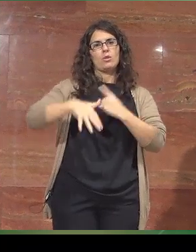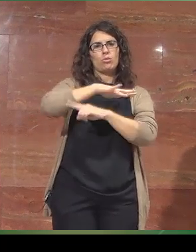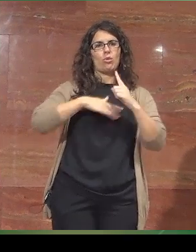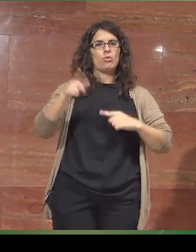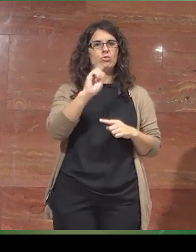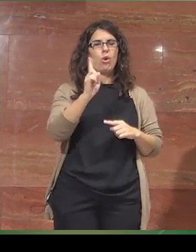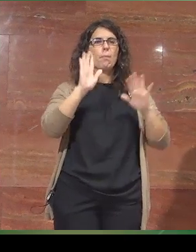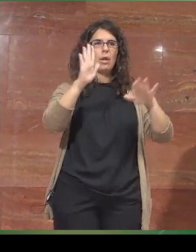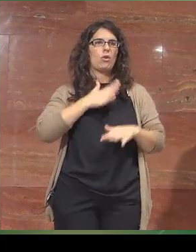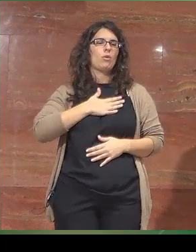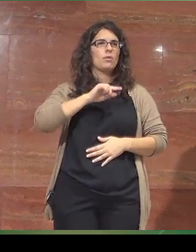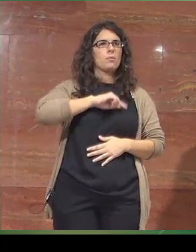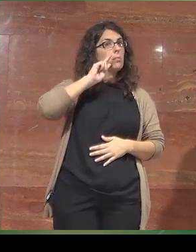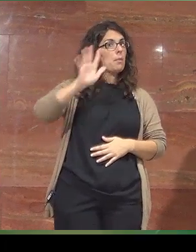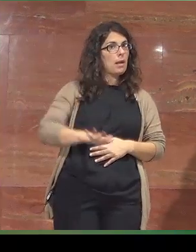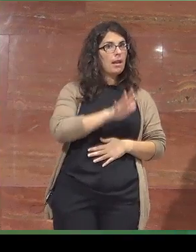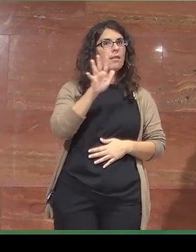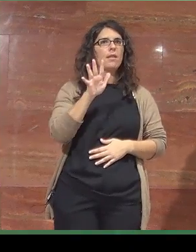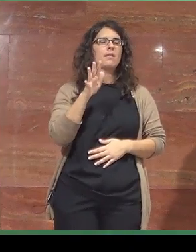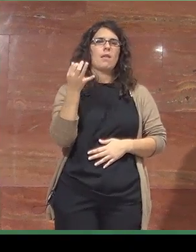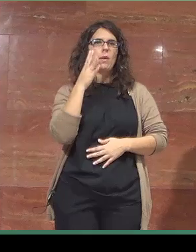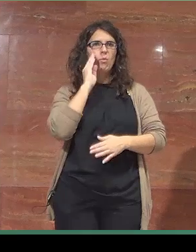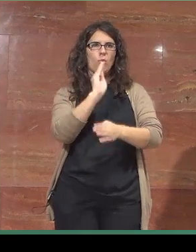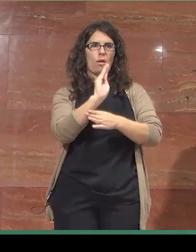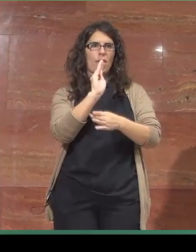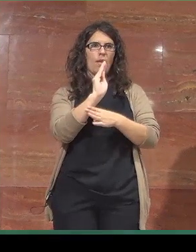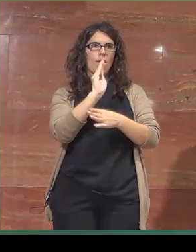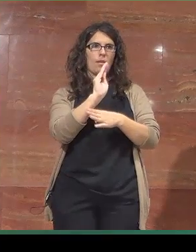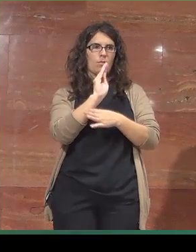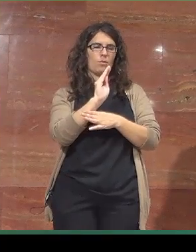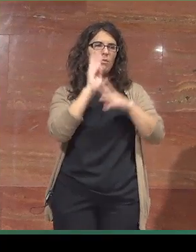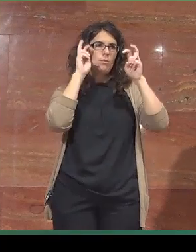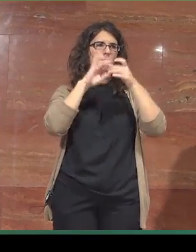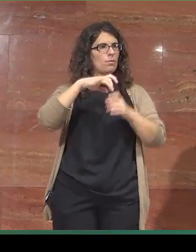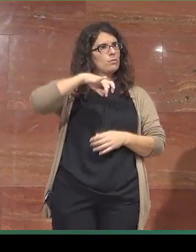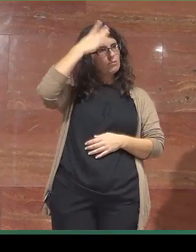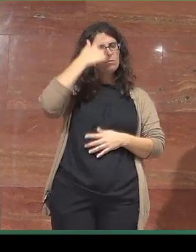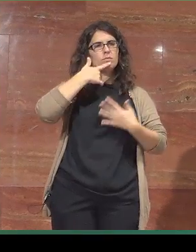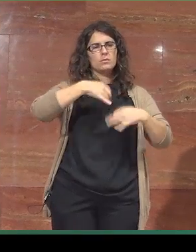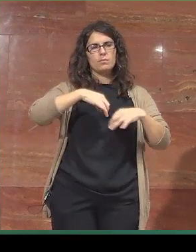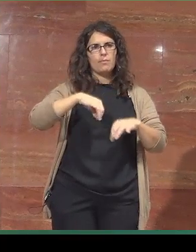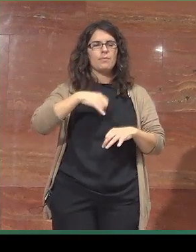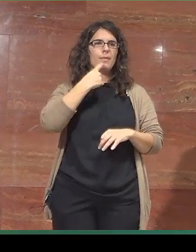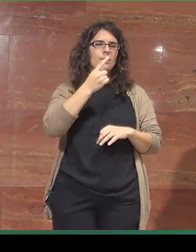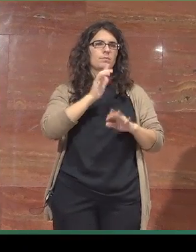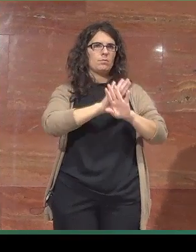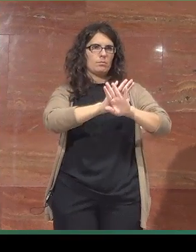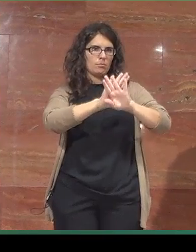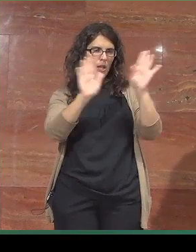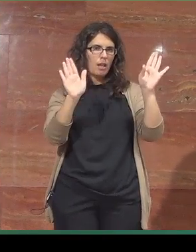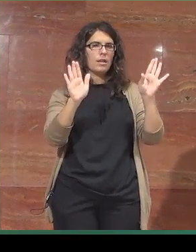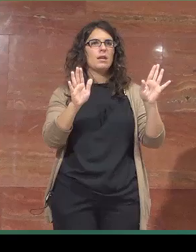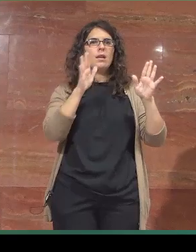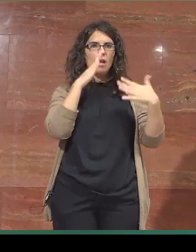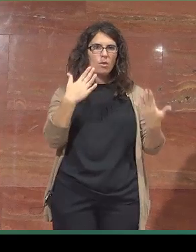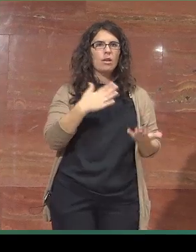careful about this idea, who is very simple to say, okay, we make now regulation and we will